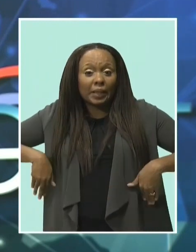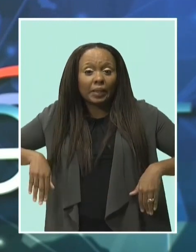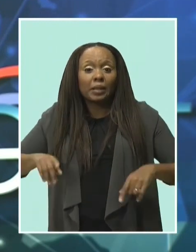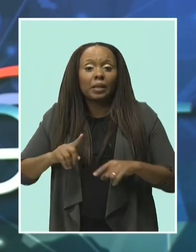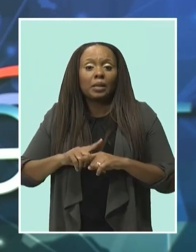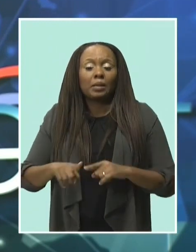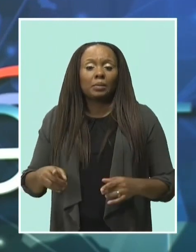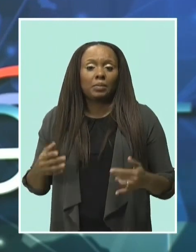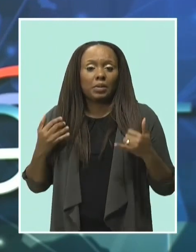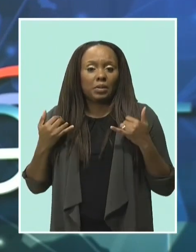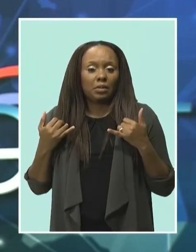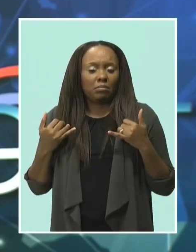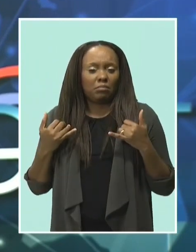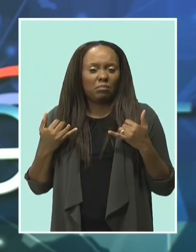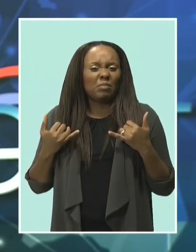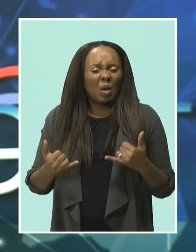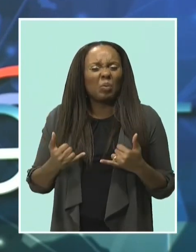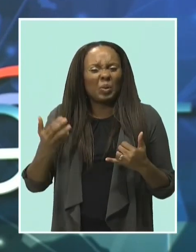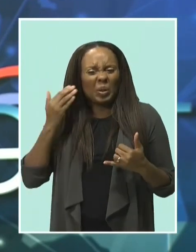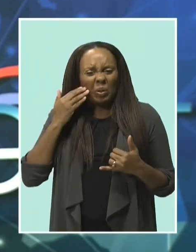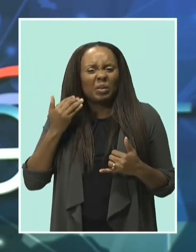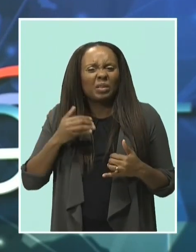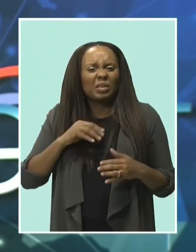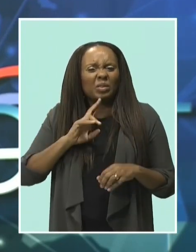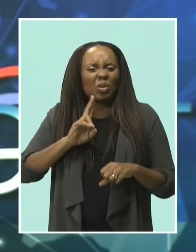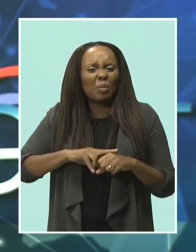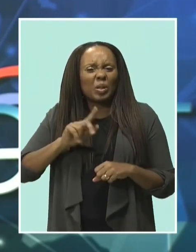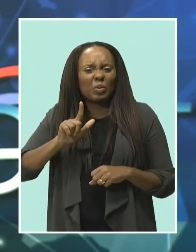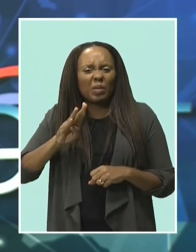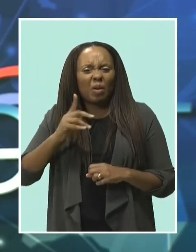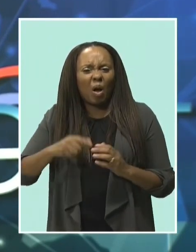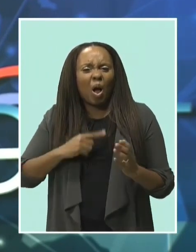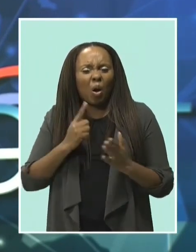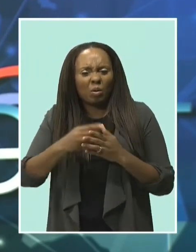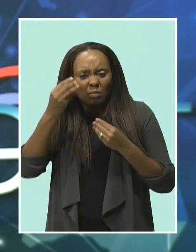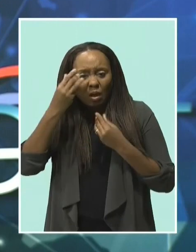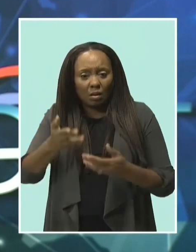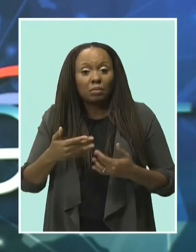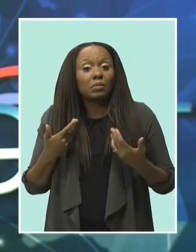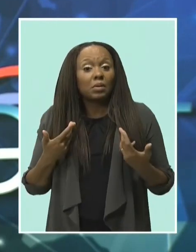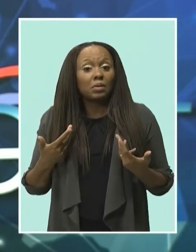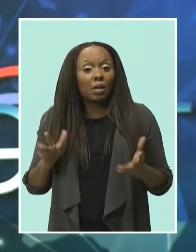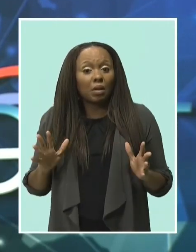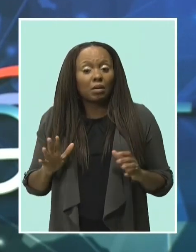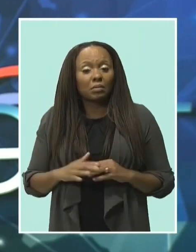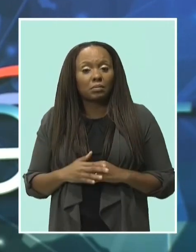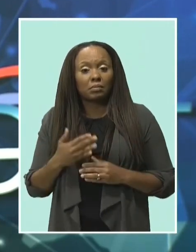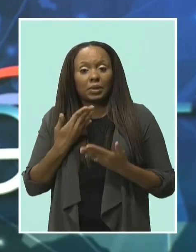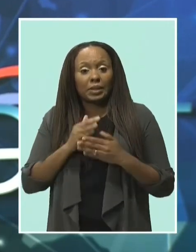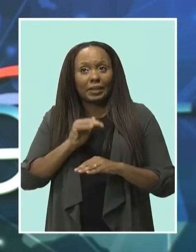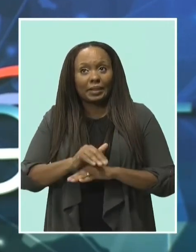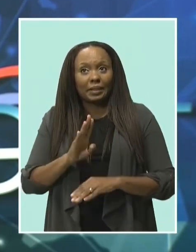that the practice is to release the figures within a 24-hour period. That's our news. Good night and be good.